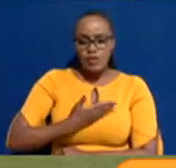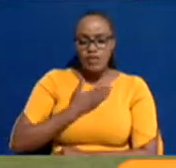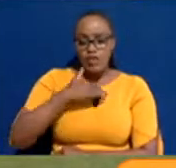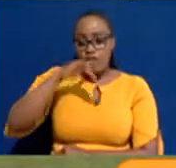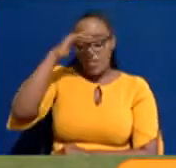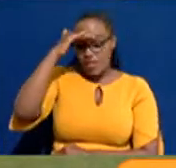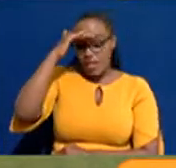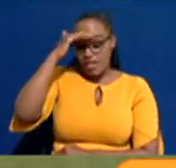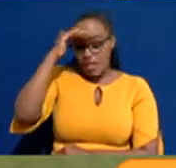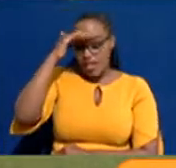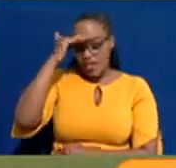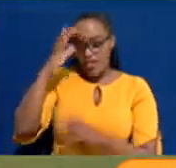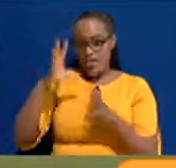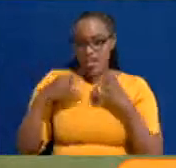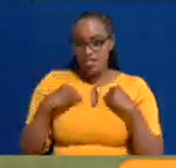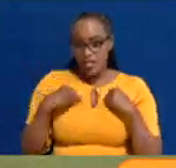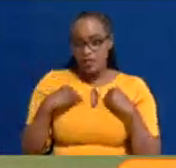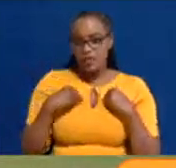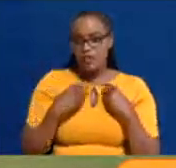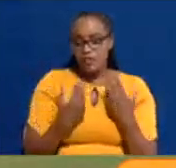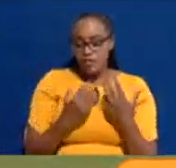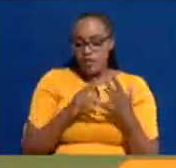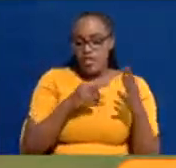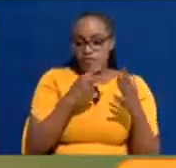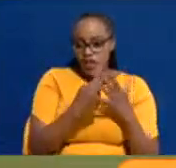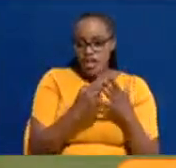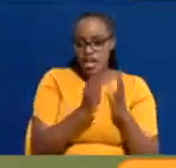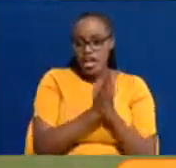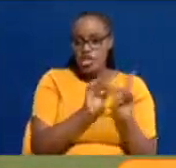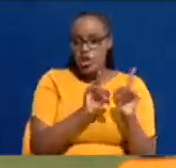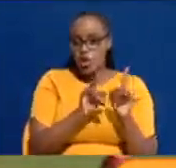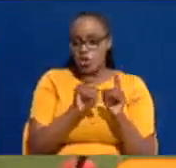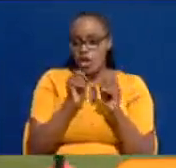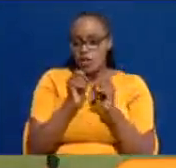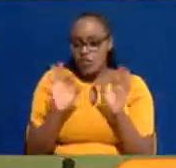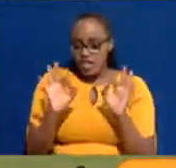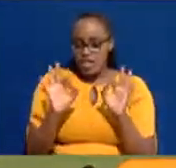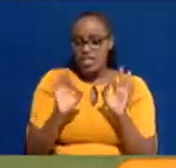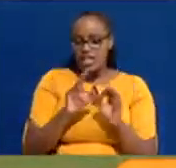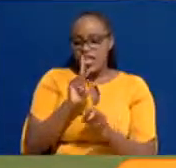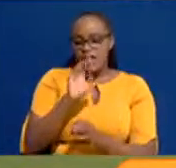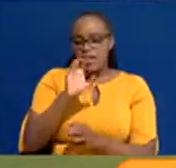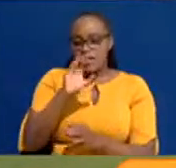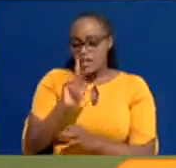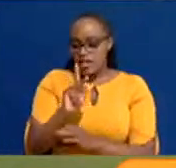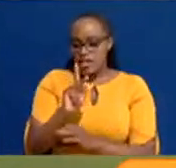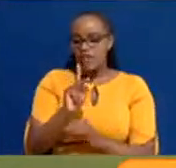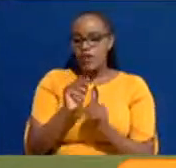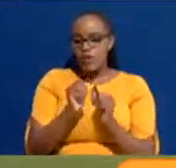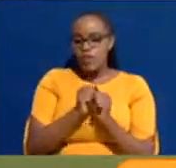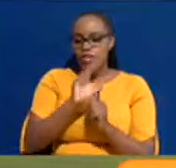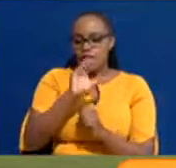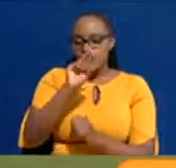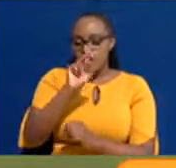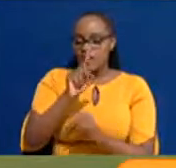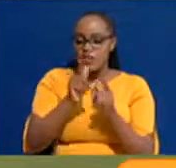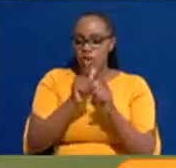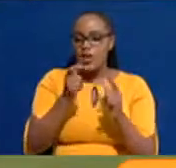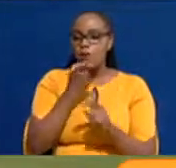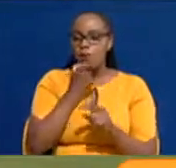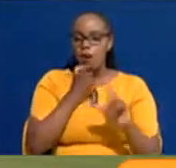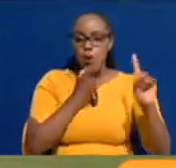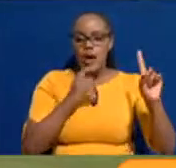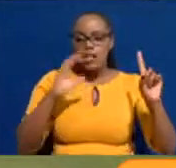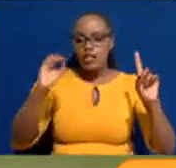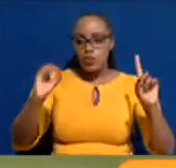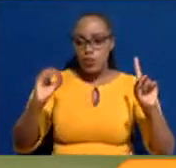Tusker conceded, first from a quickly taken free kick converted by Sydney Wahungu to give Gor Mahia a 1-0